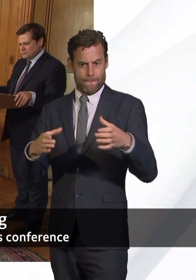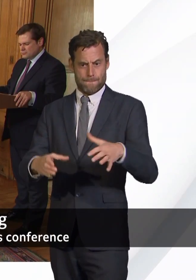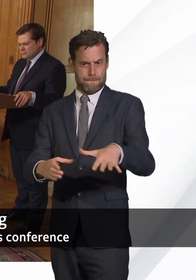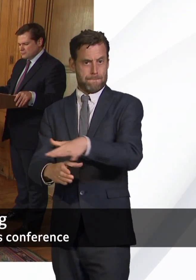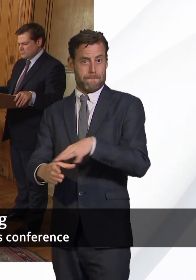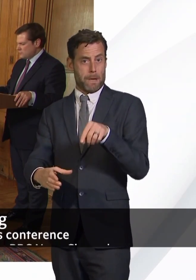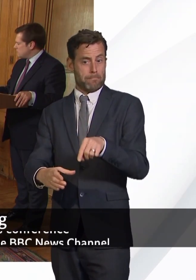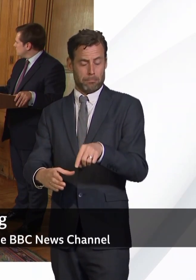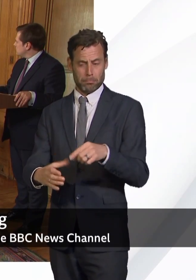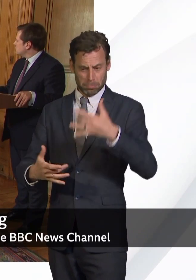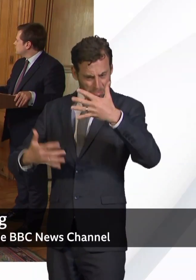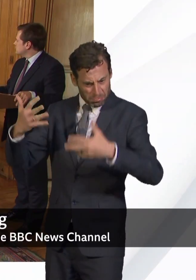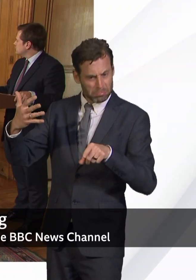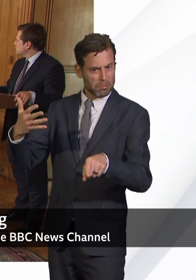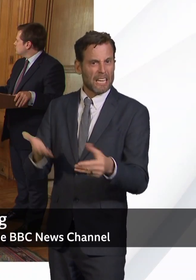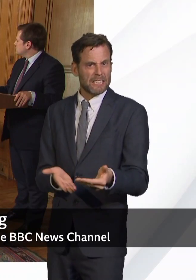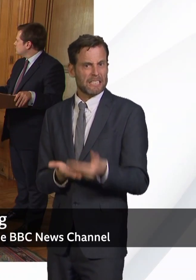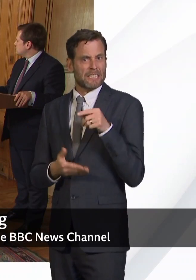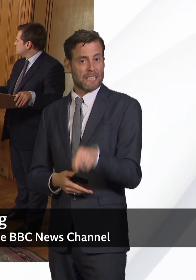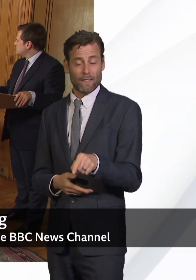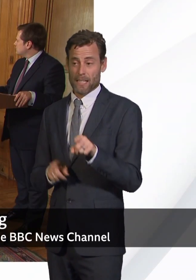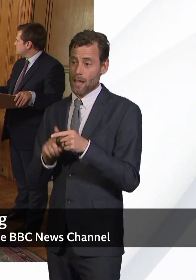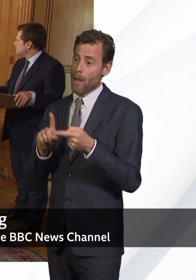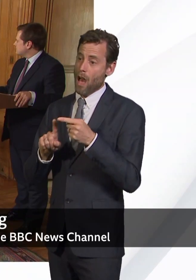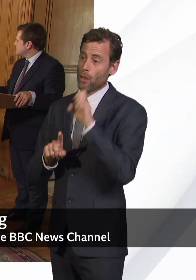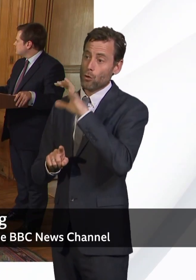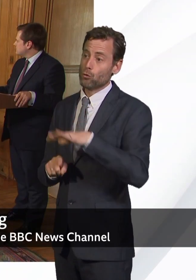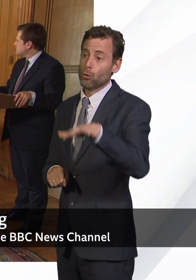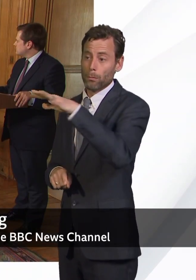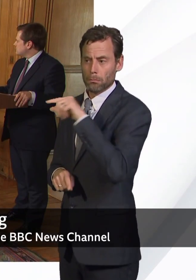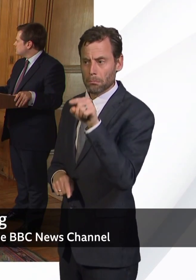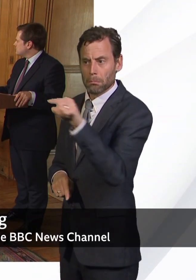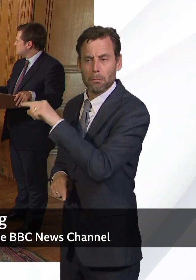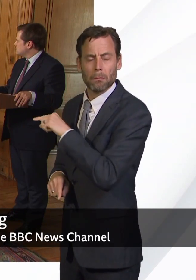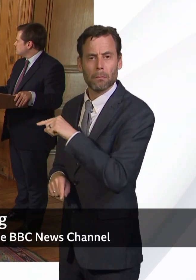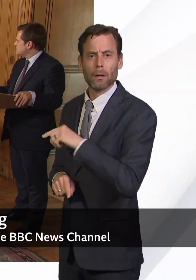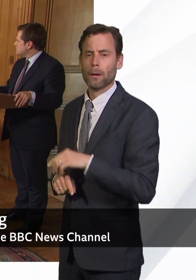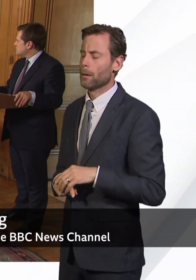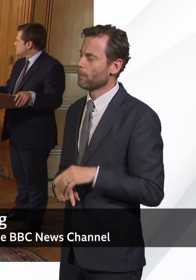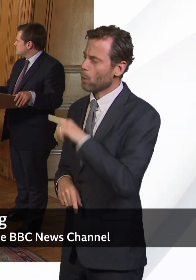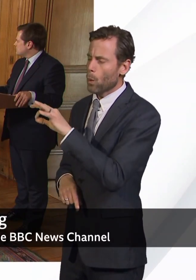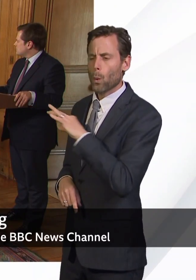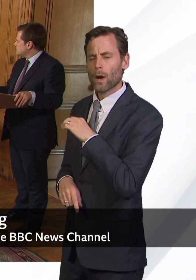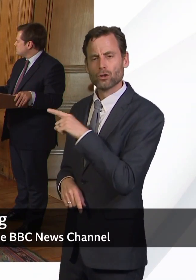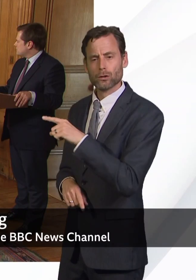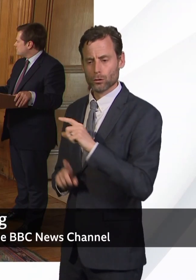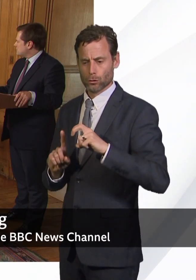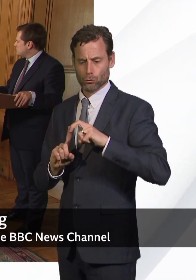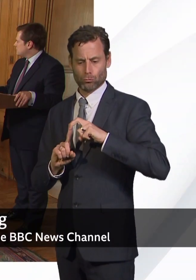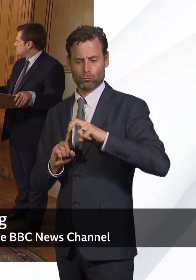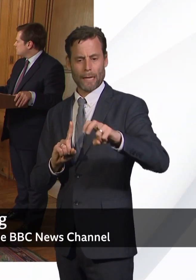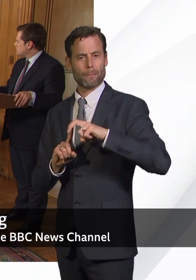that is coming out and I think reflected in a number of European school policies. But I think your other point was around getting to school as